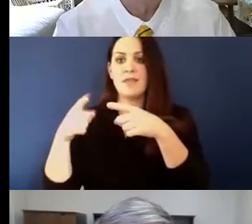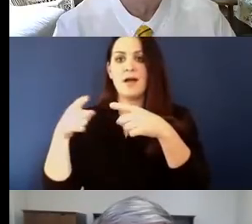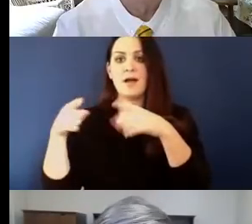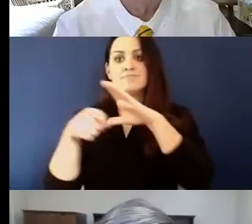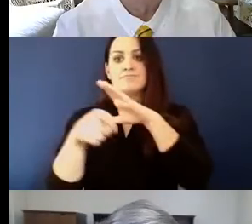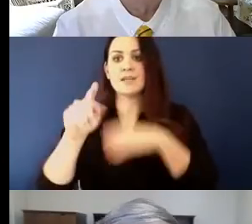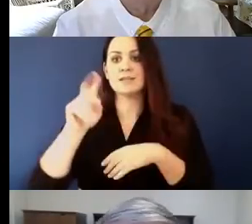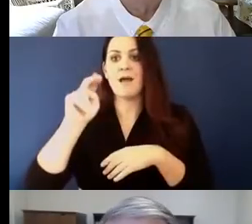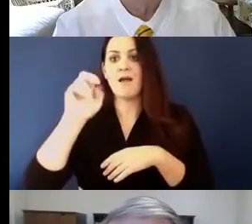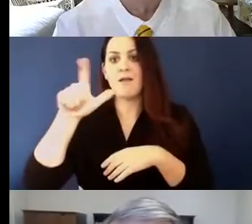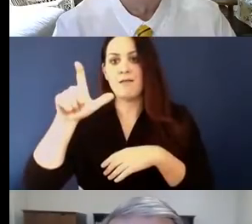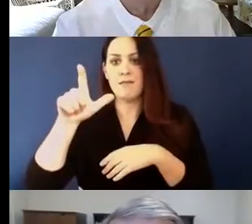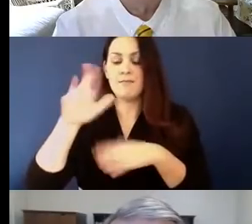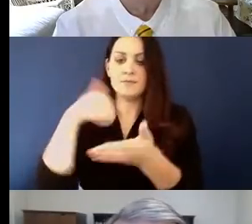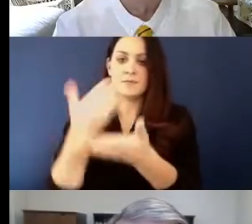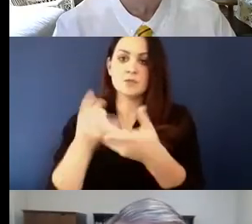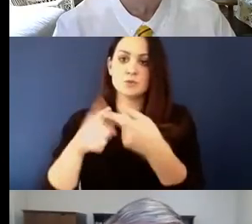tunnel.